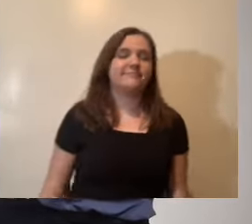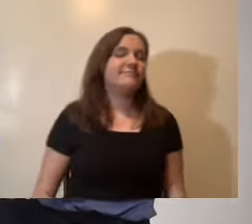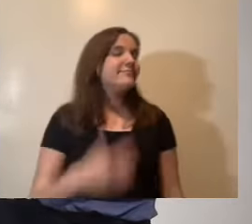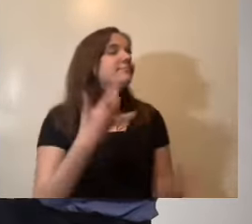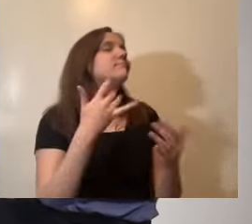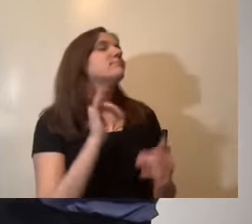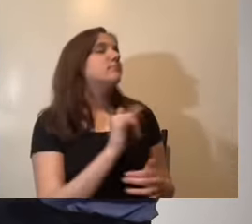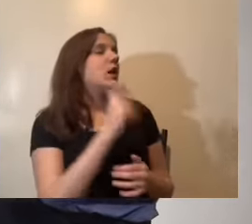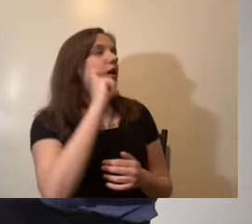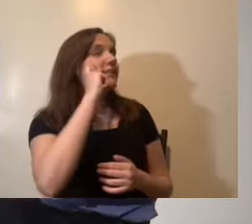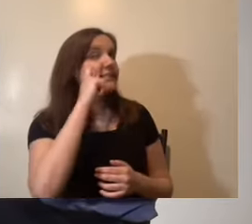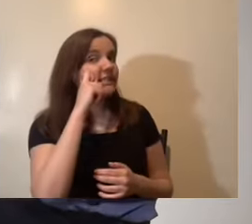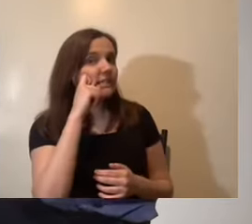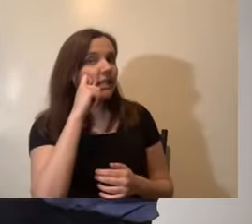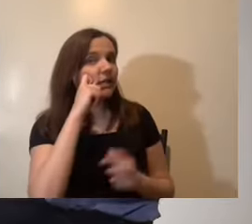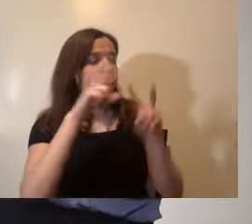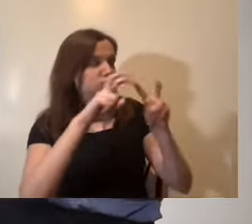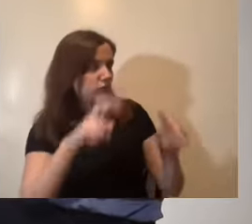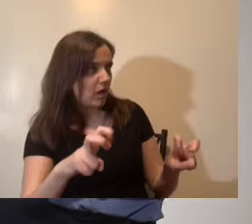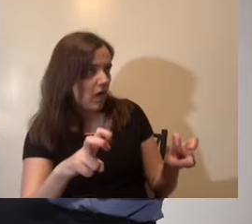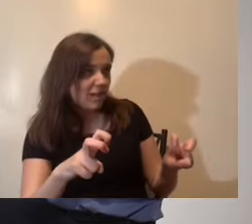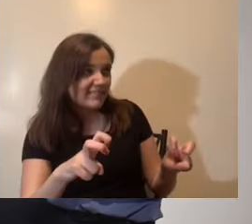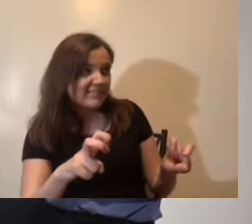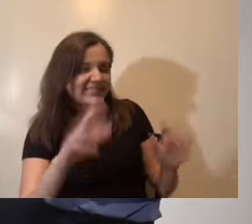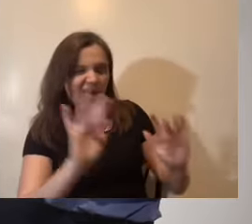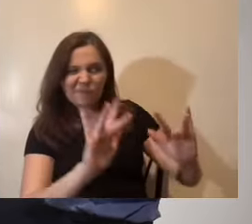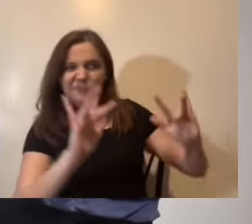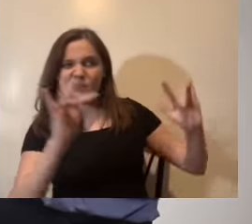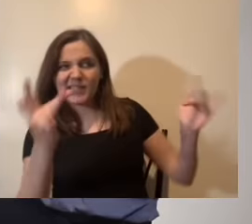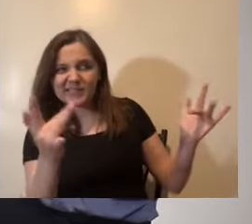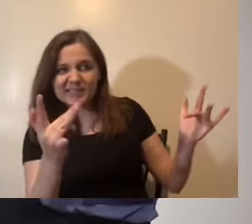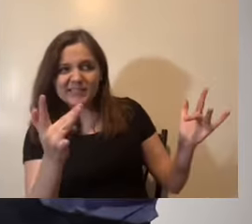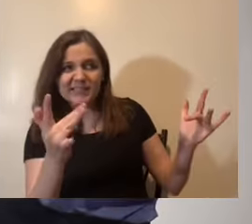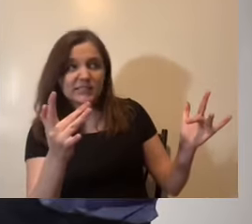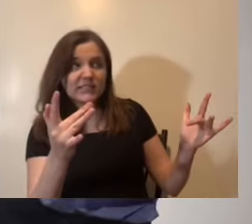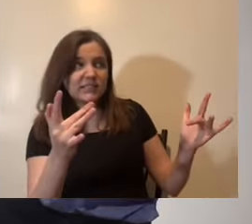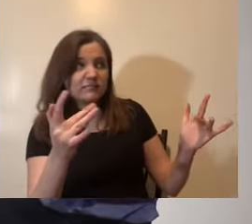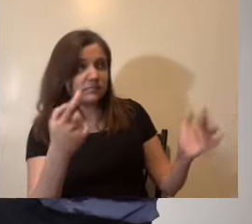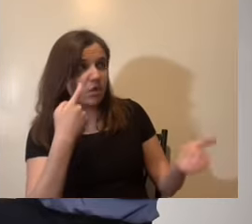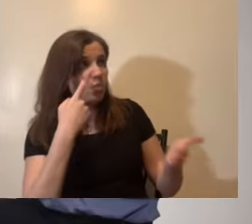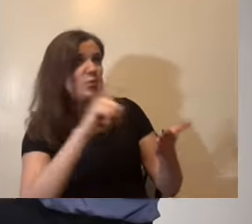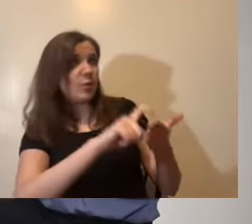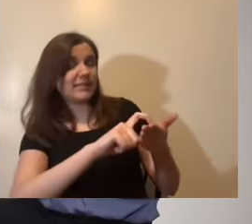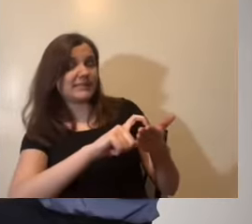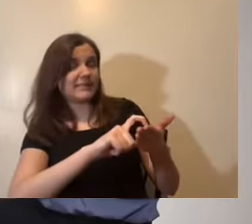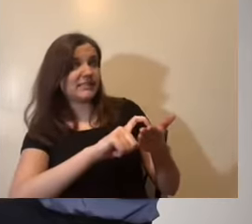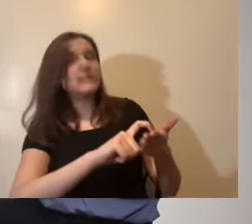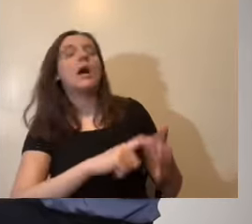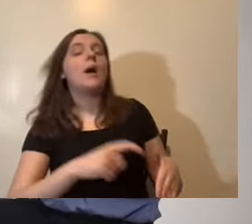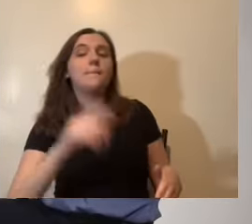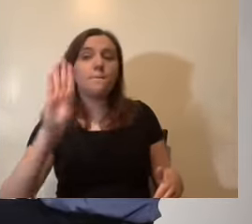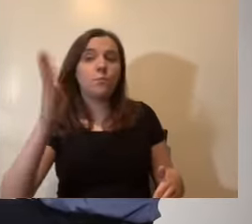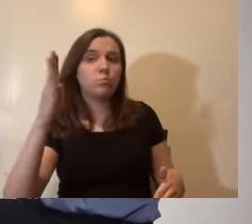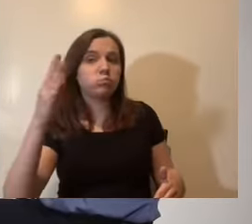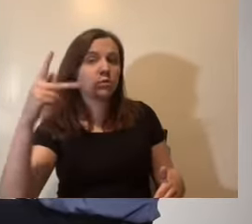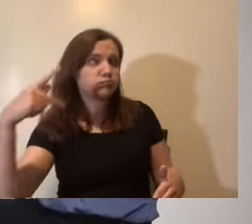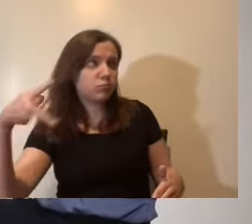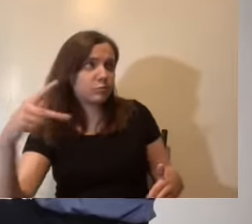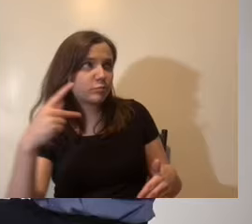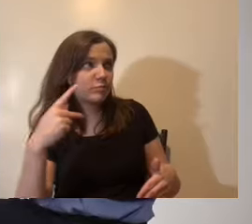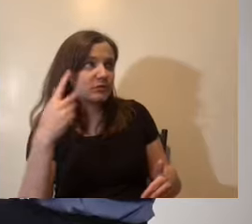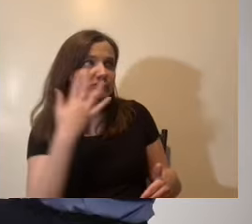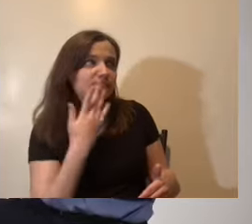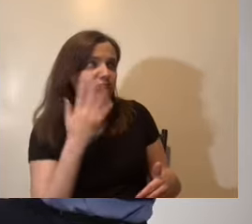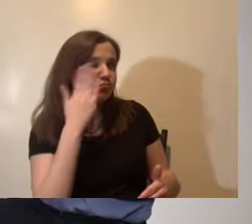skin. Skin color looks pale. Do I note any cyanosis anywhere? No cyanosis. Okay.